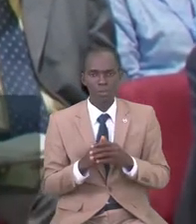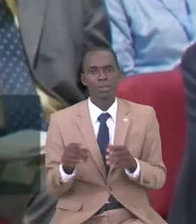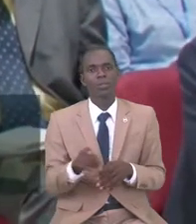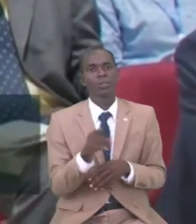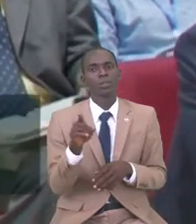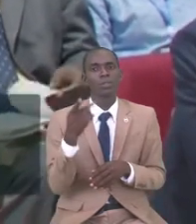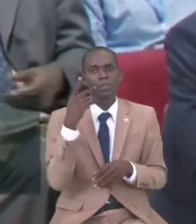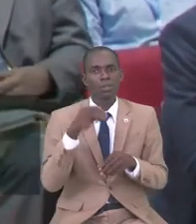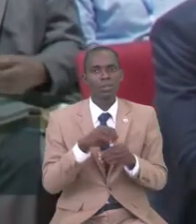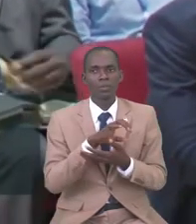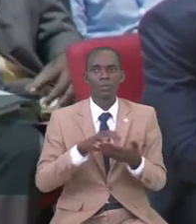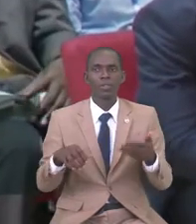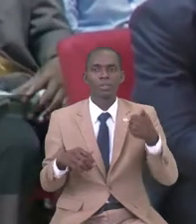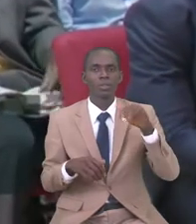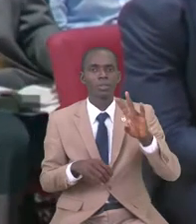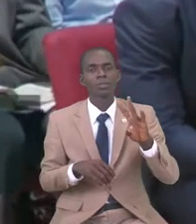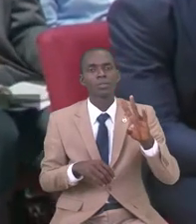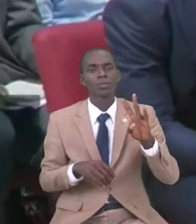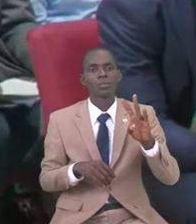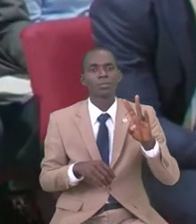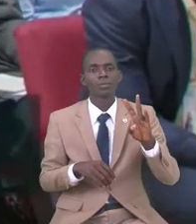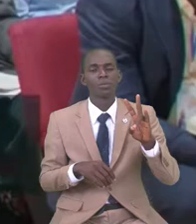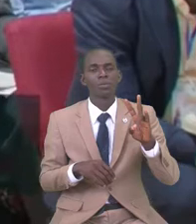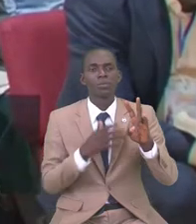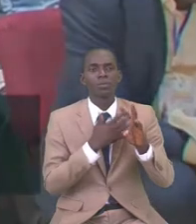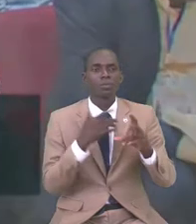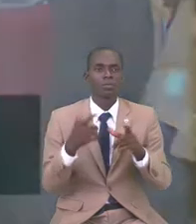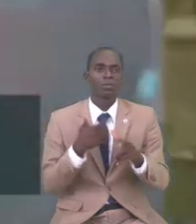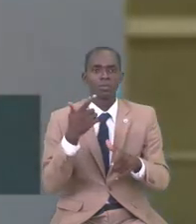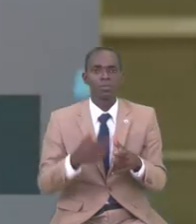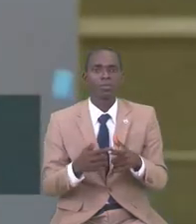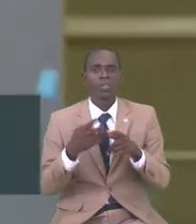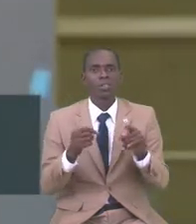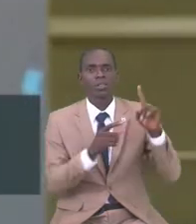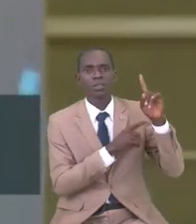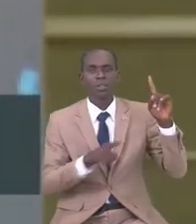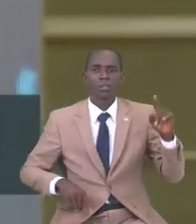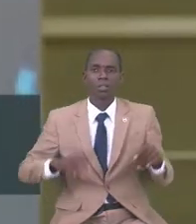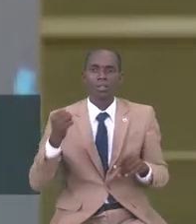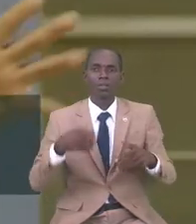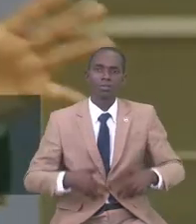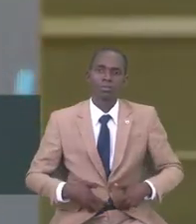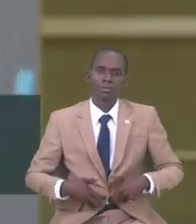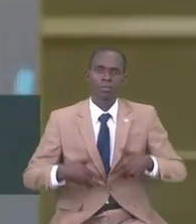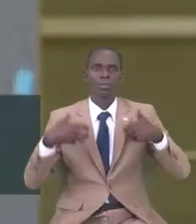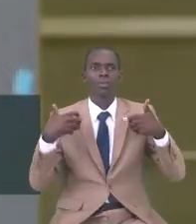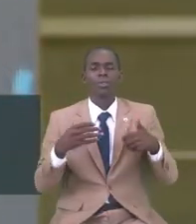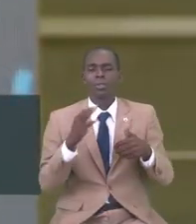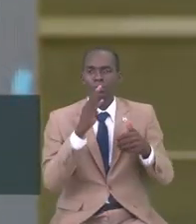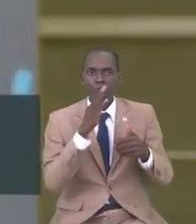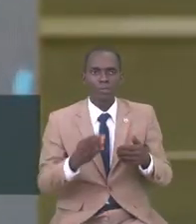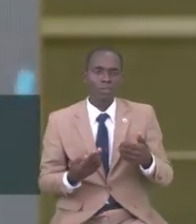Verse 17. And then the Lord's wrath be